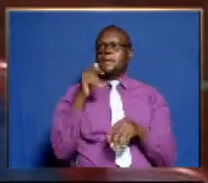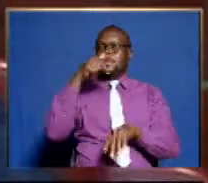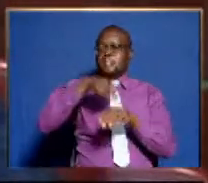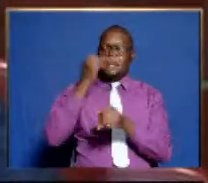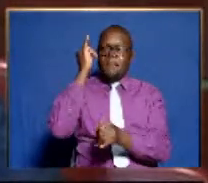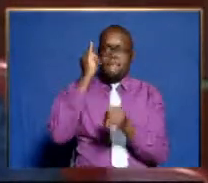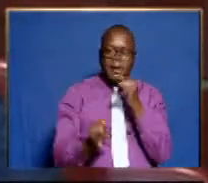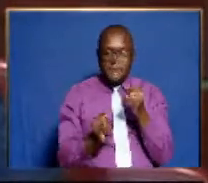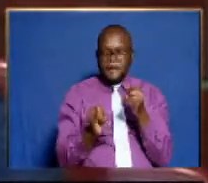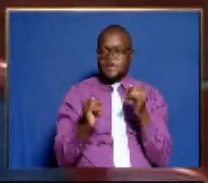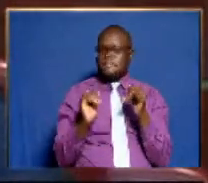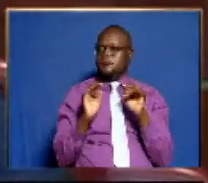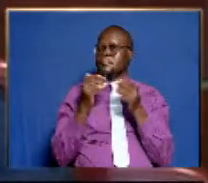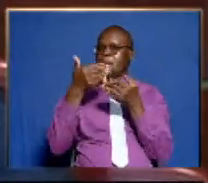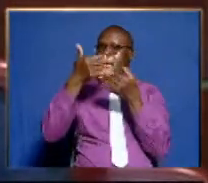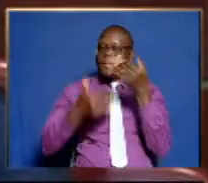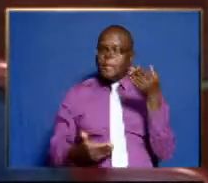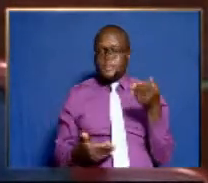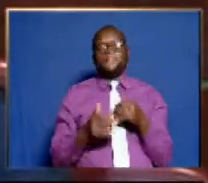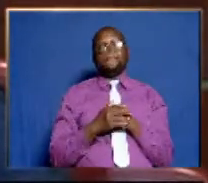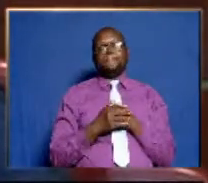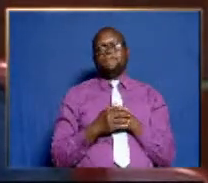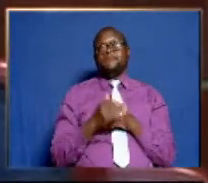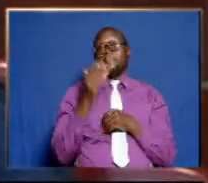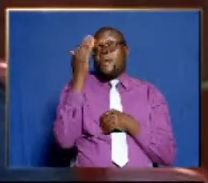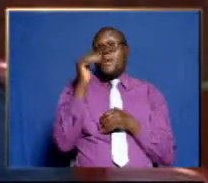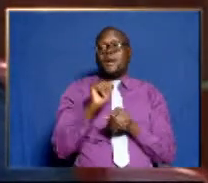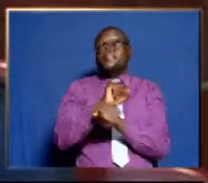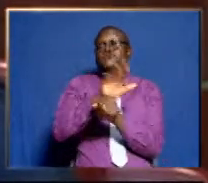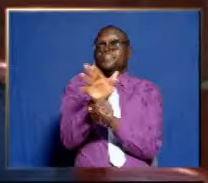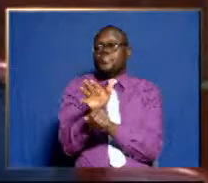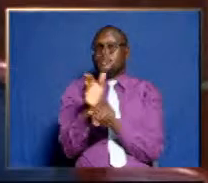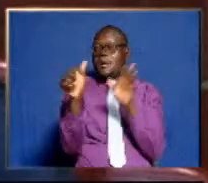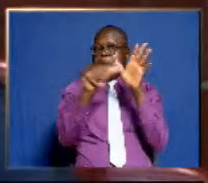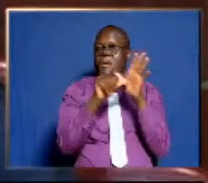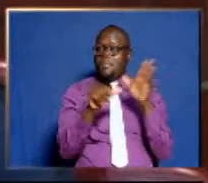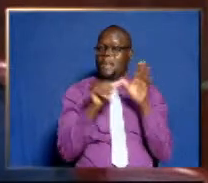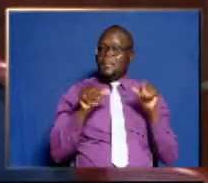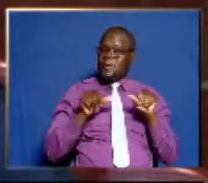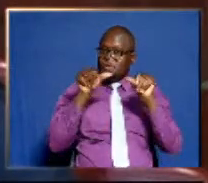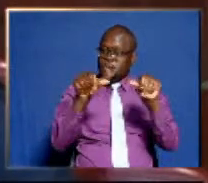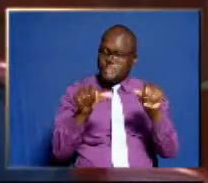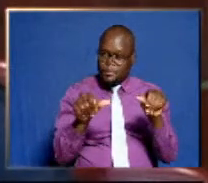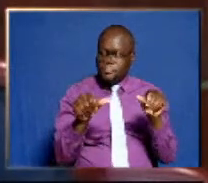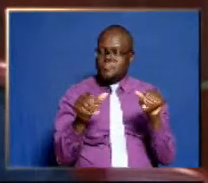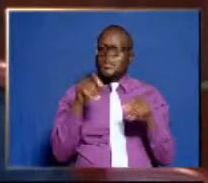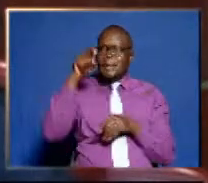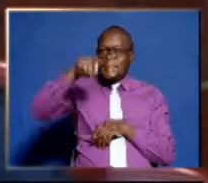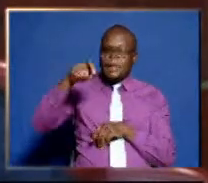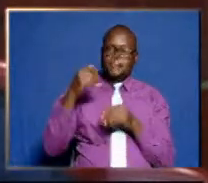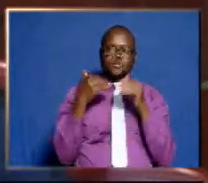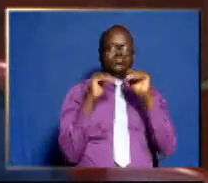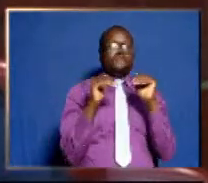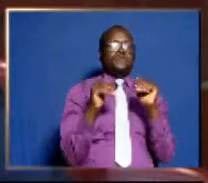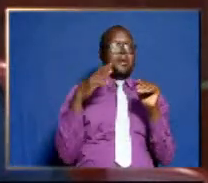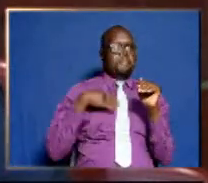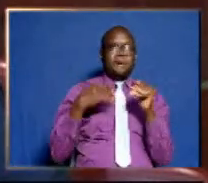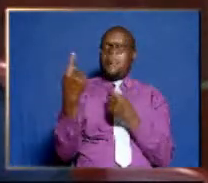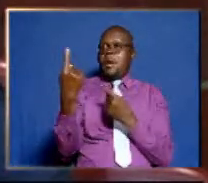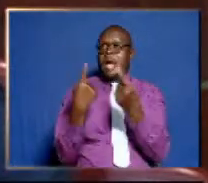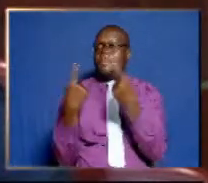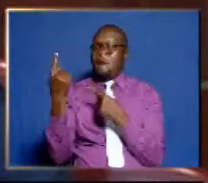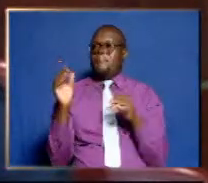this report. Due to the ongoing COVID-19 pandemic and the need to limit in-person